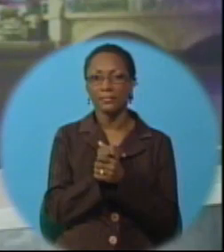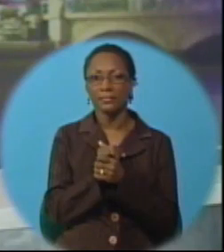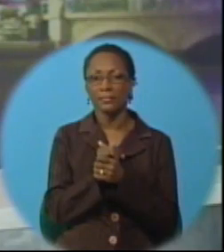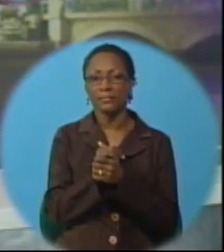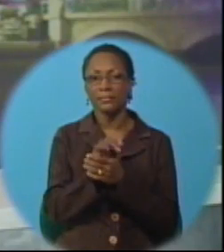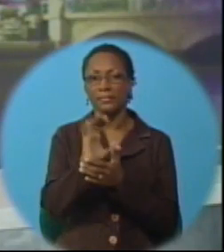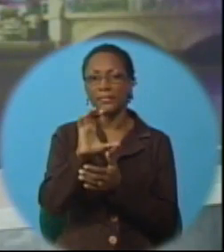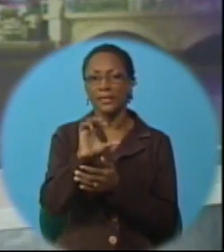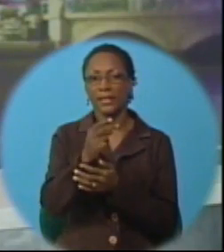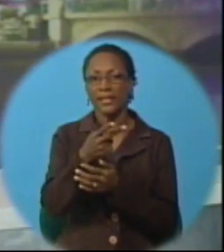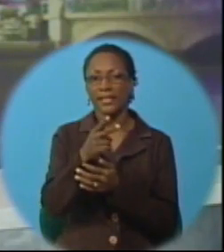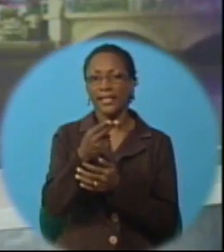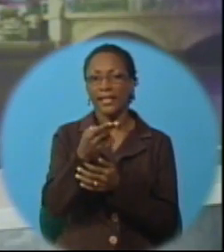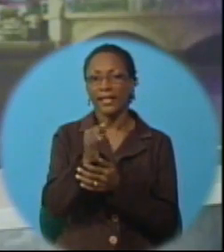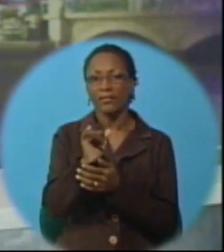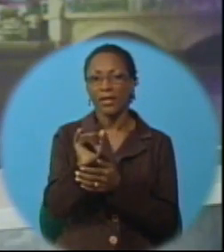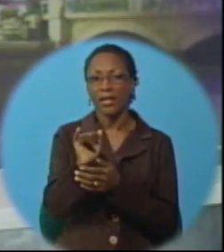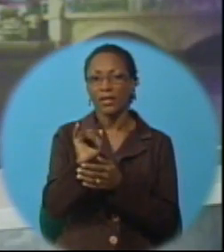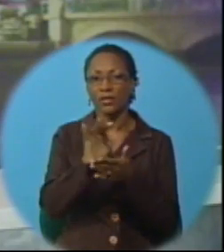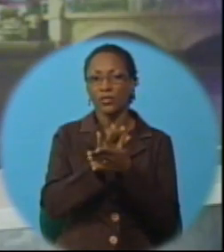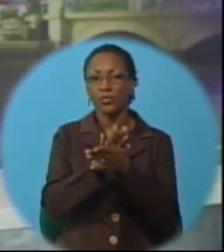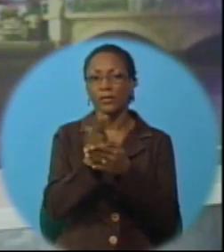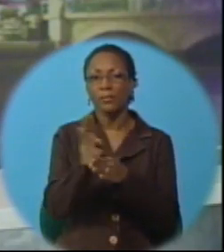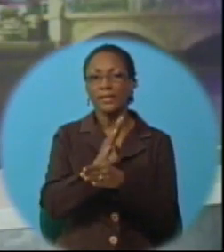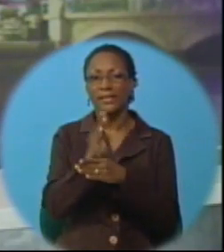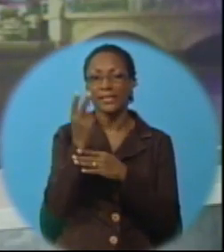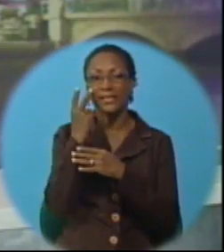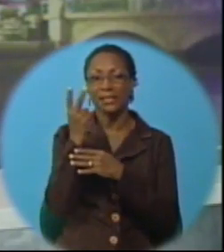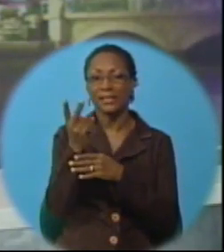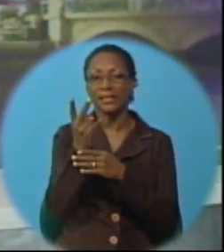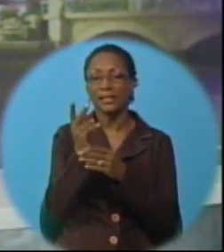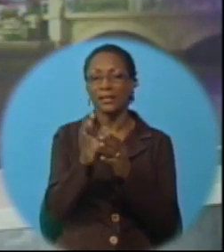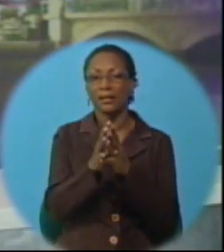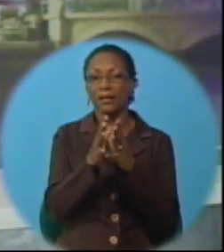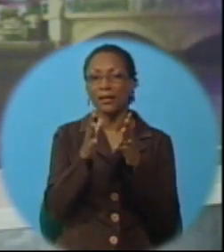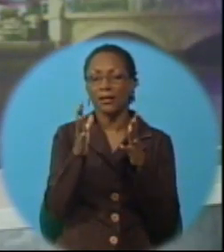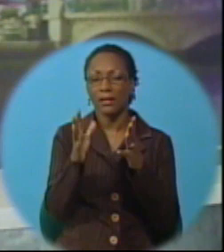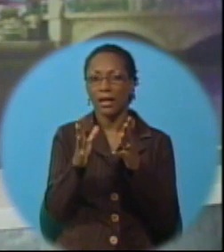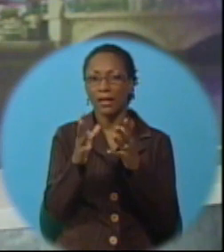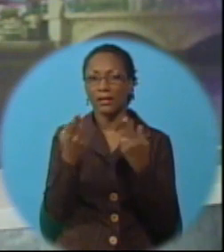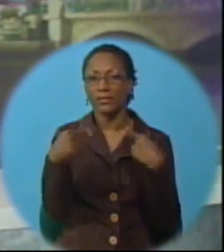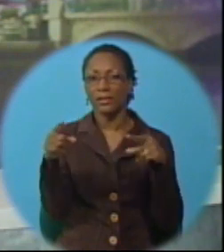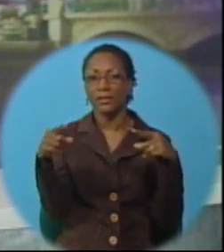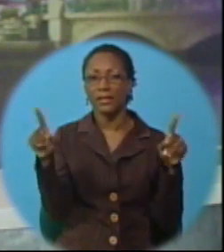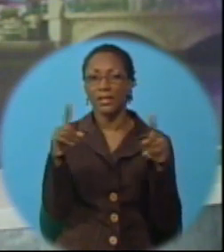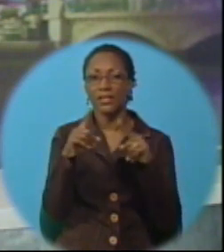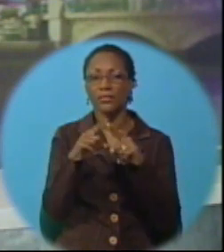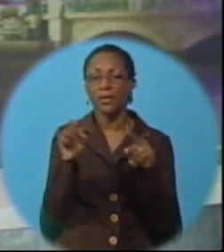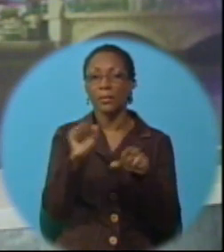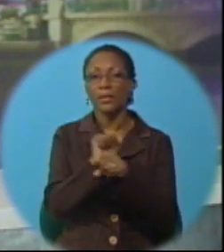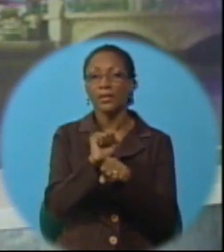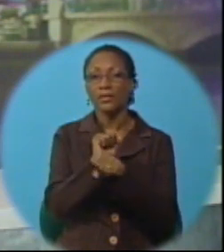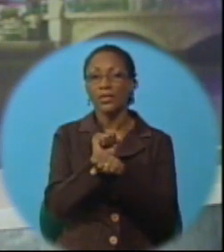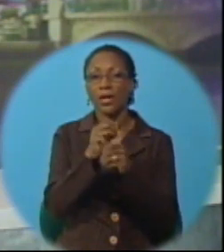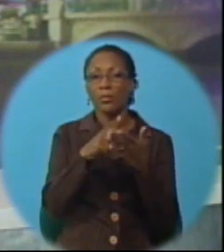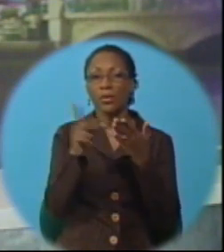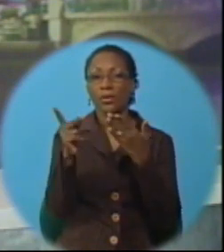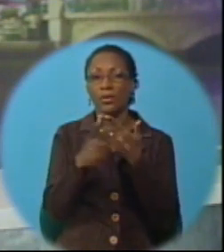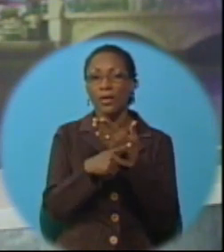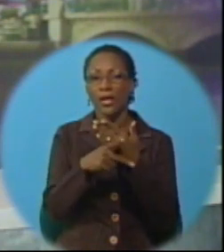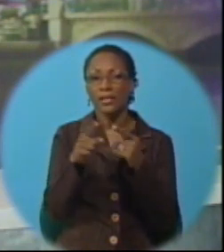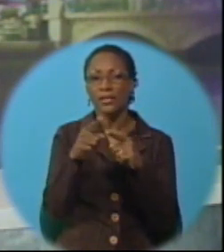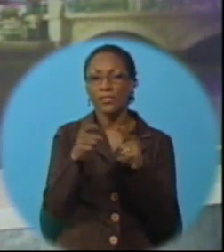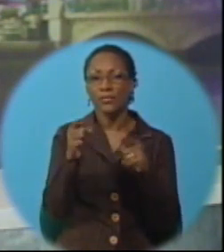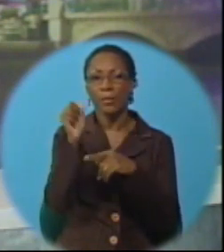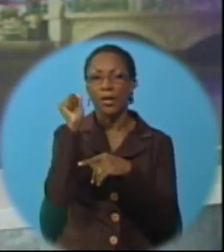The Caifield School of Business is seeing major success from its ongoing Jobs Project. This is according to Jobs Project Manager at the school,